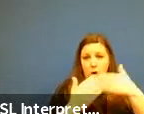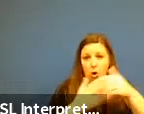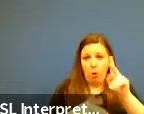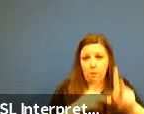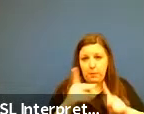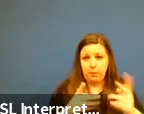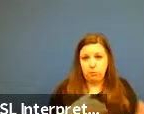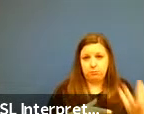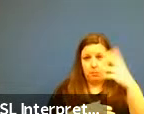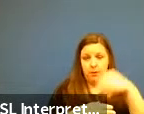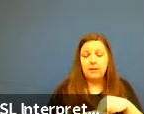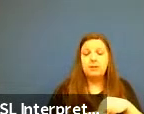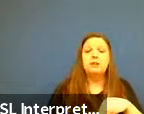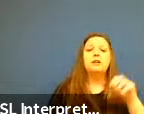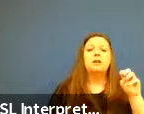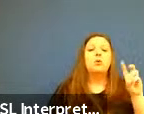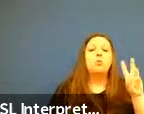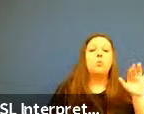that.